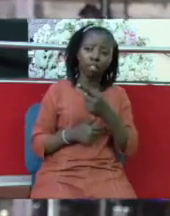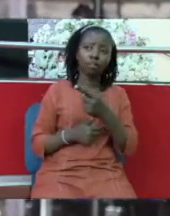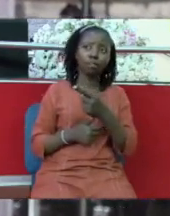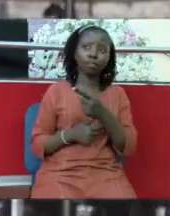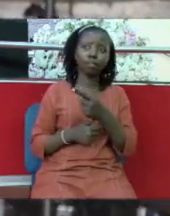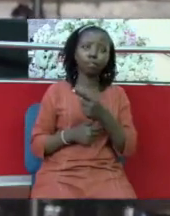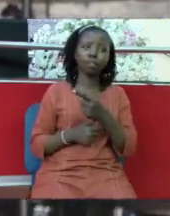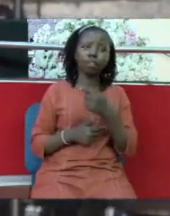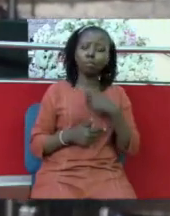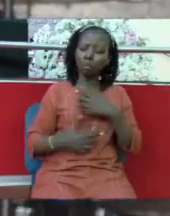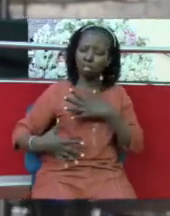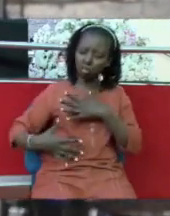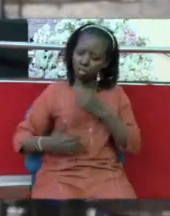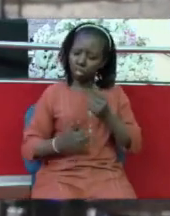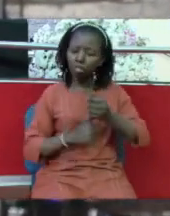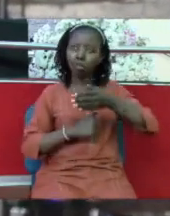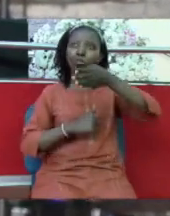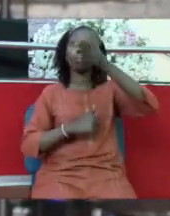I trust God.